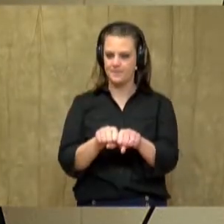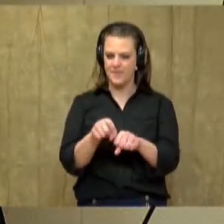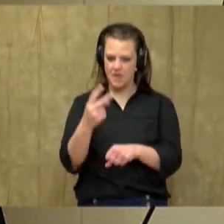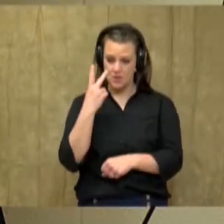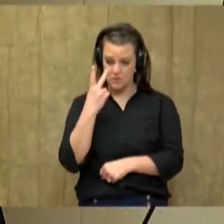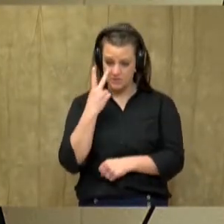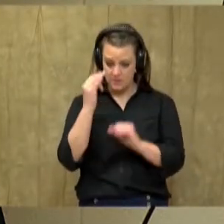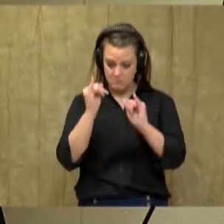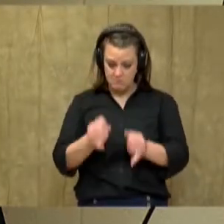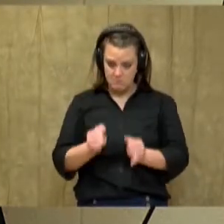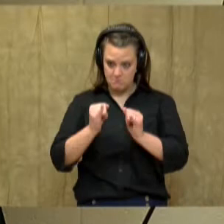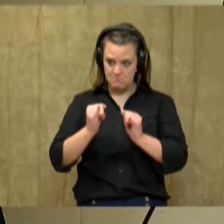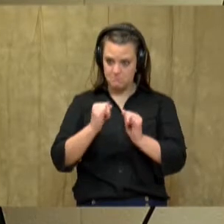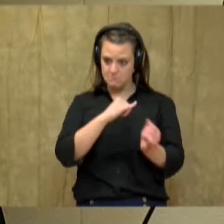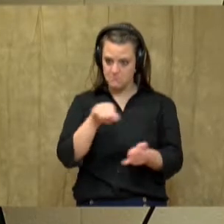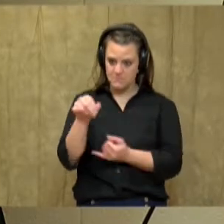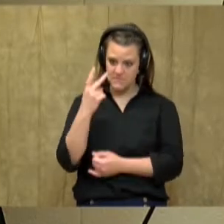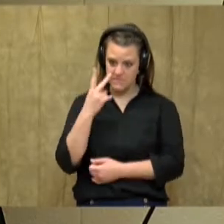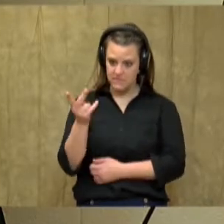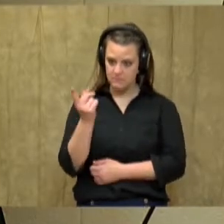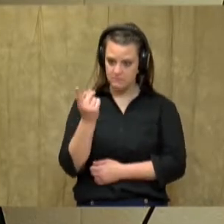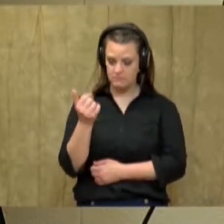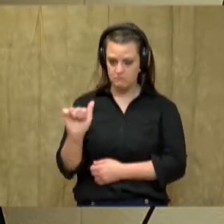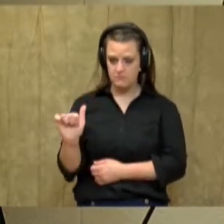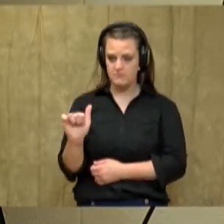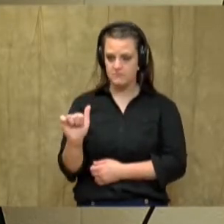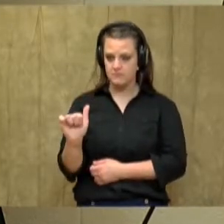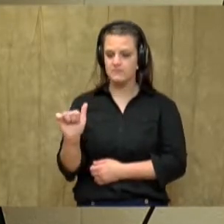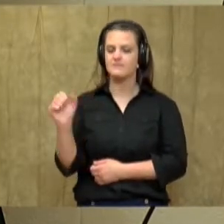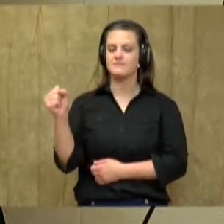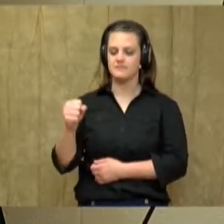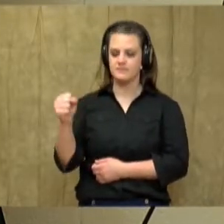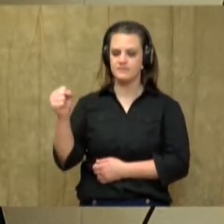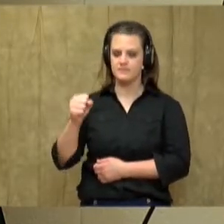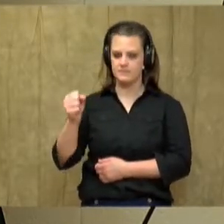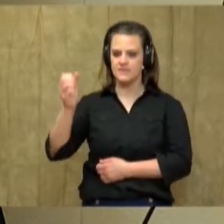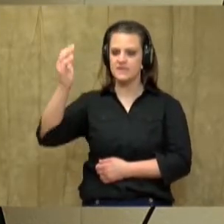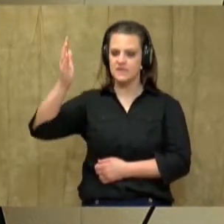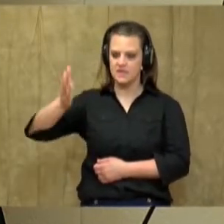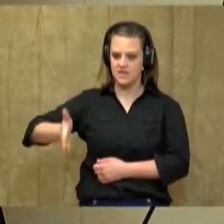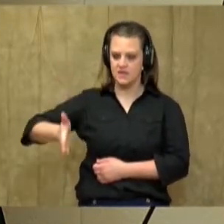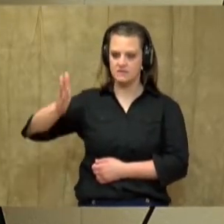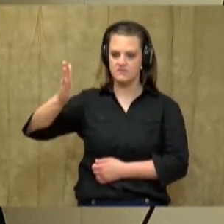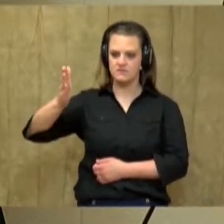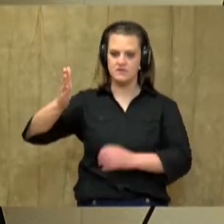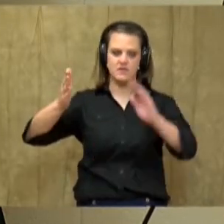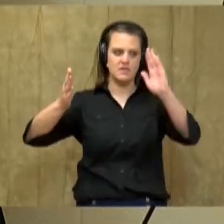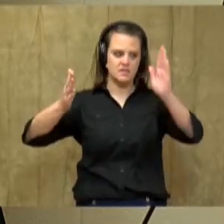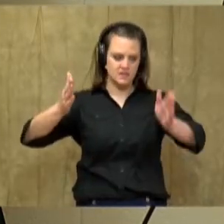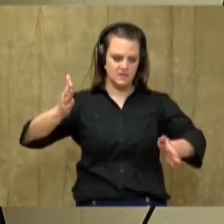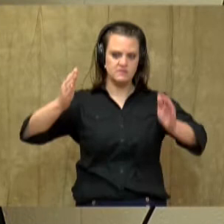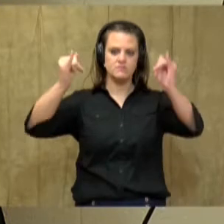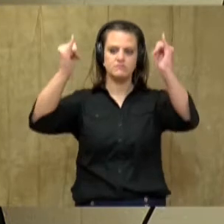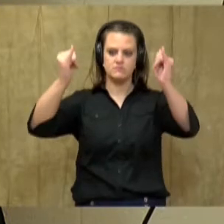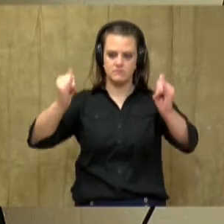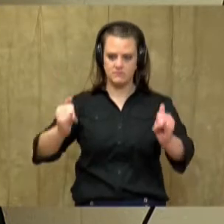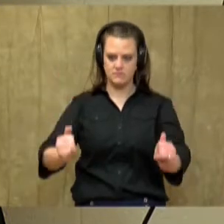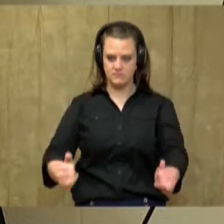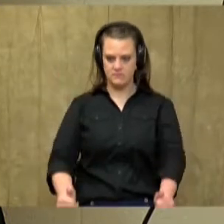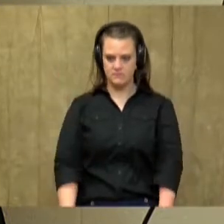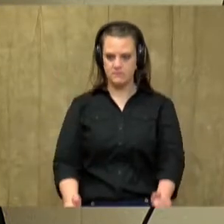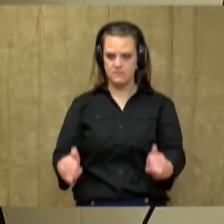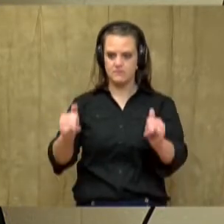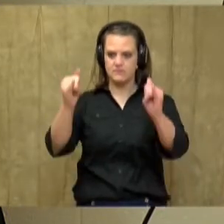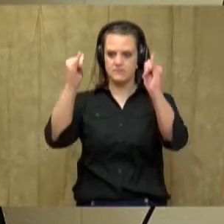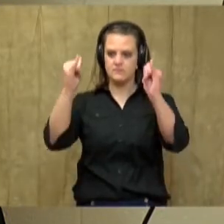you see any parallel lines with a square? Yep, this side runs parallel to this side, and if those